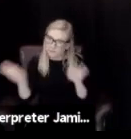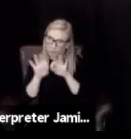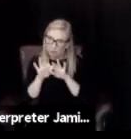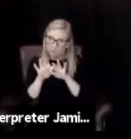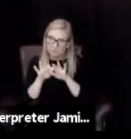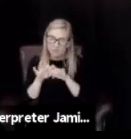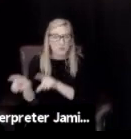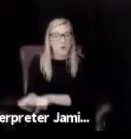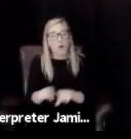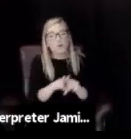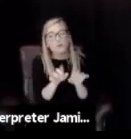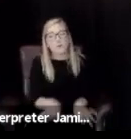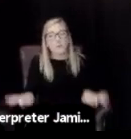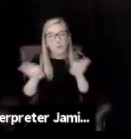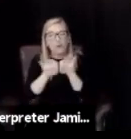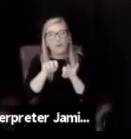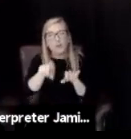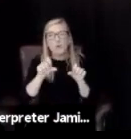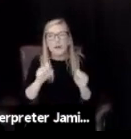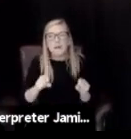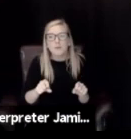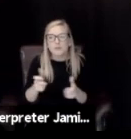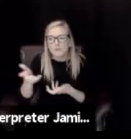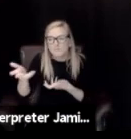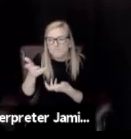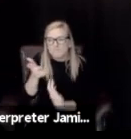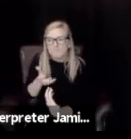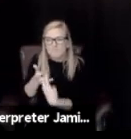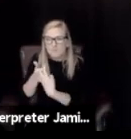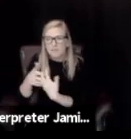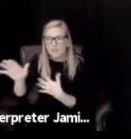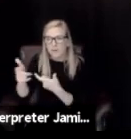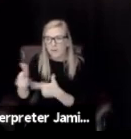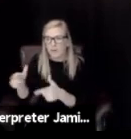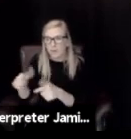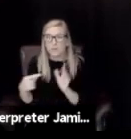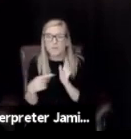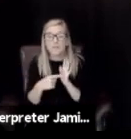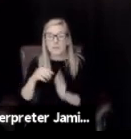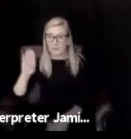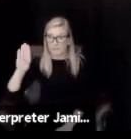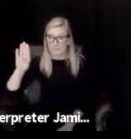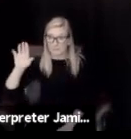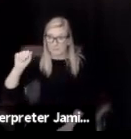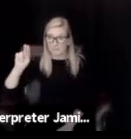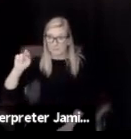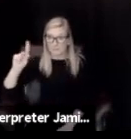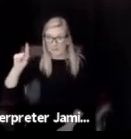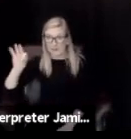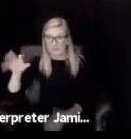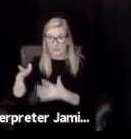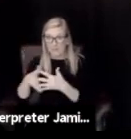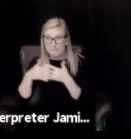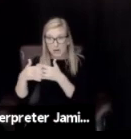that you are able to speak their language. So Bank of America, I spoke at a university